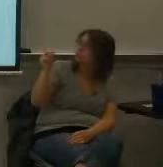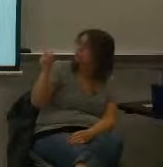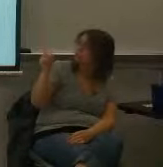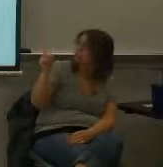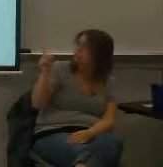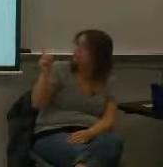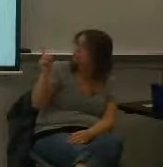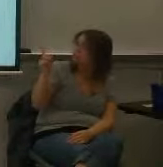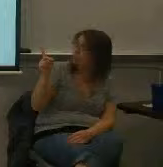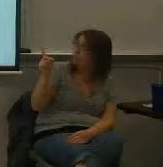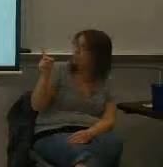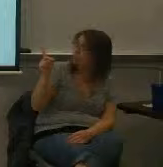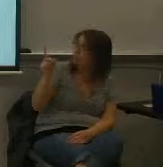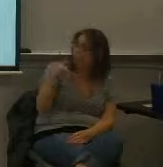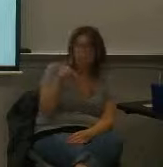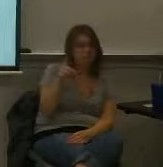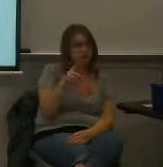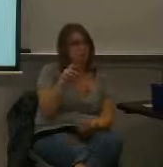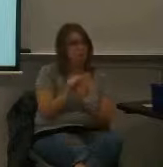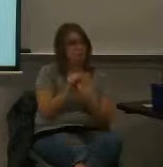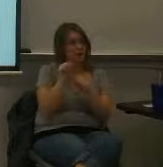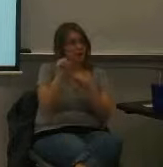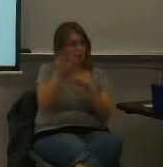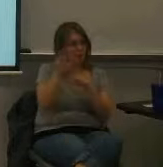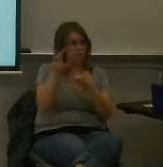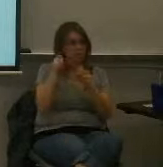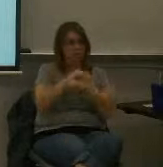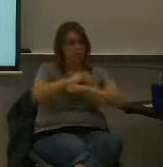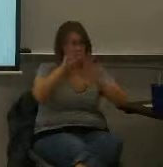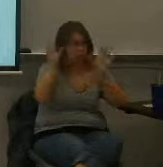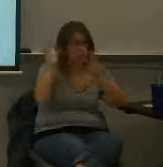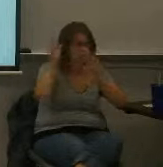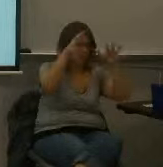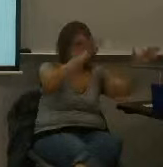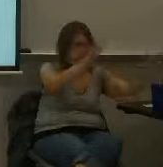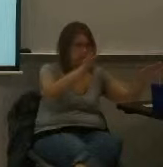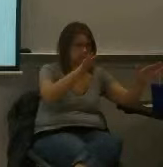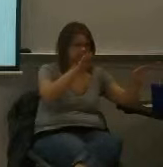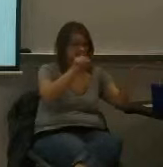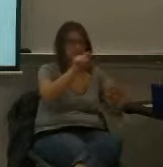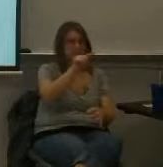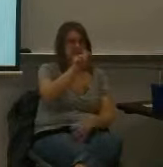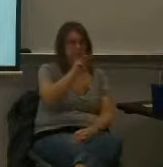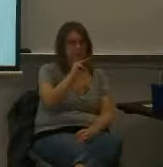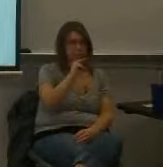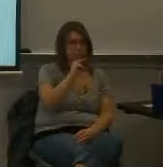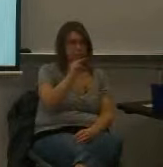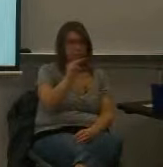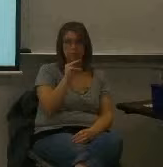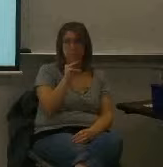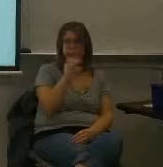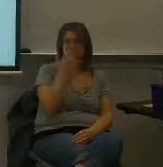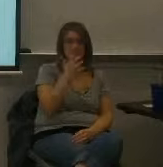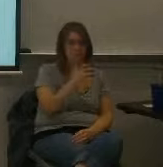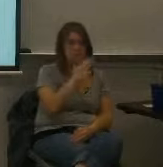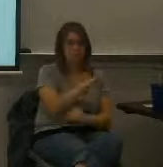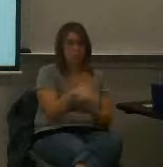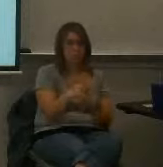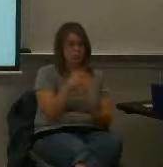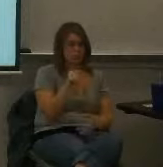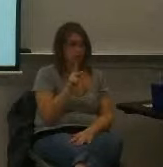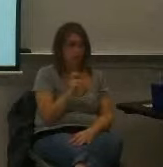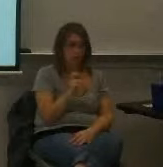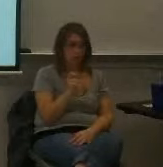essentially blew out in this direction. And it was, the steam basically superheated the entire